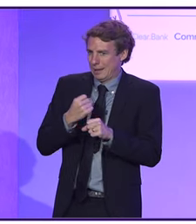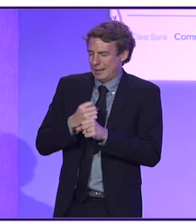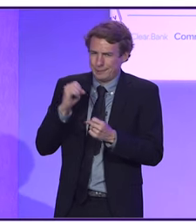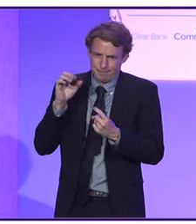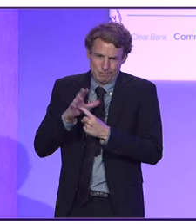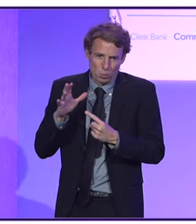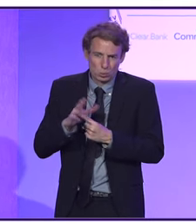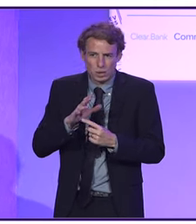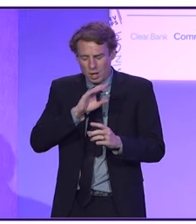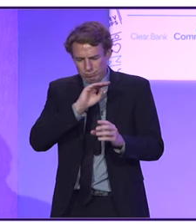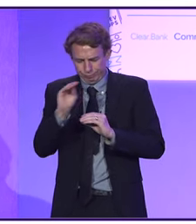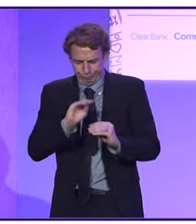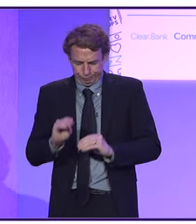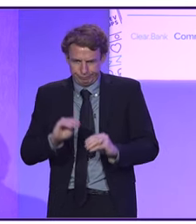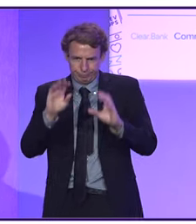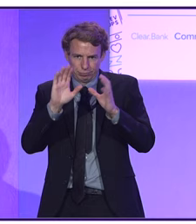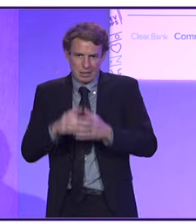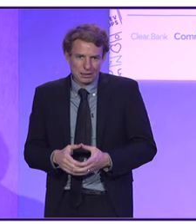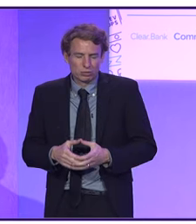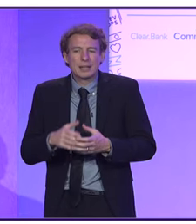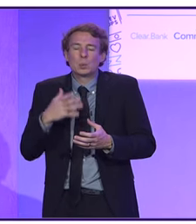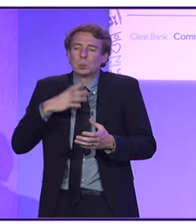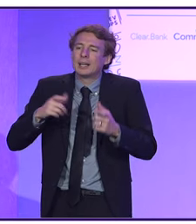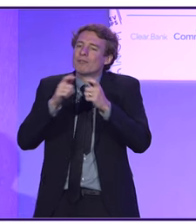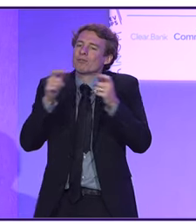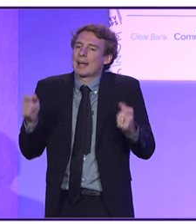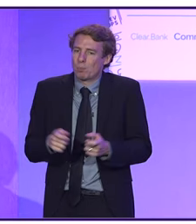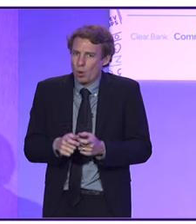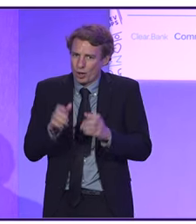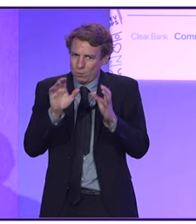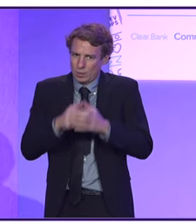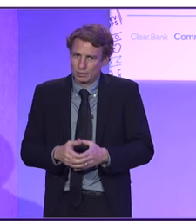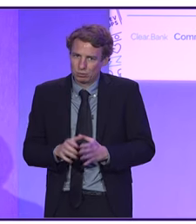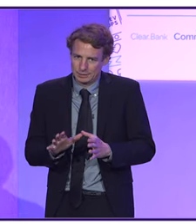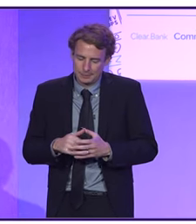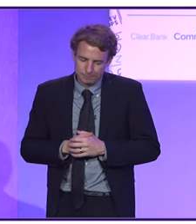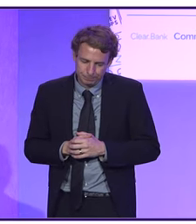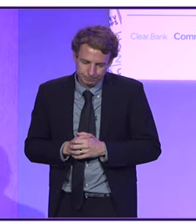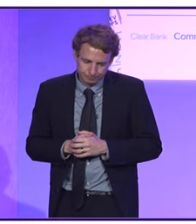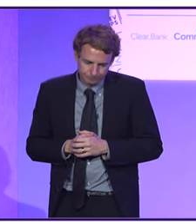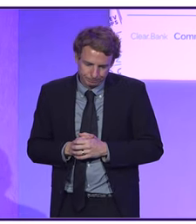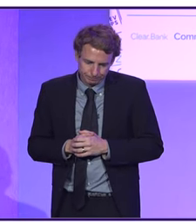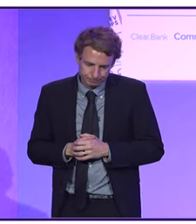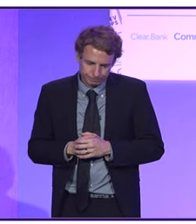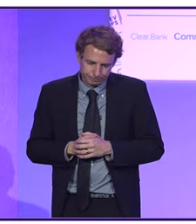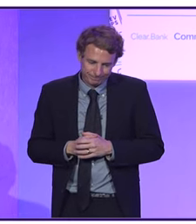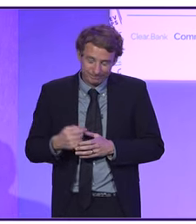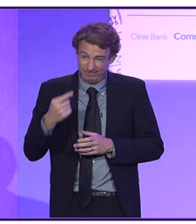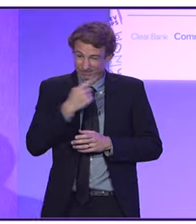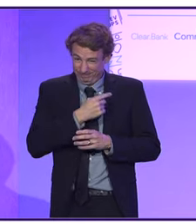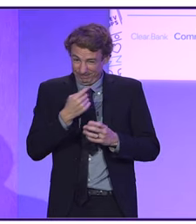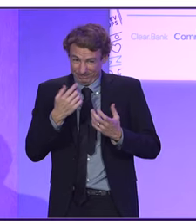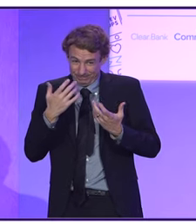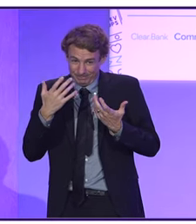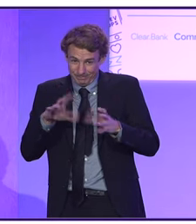some kind of categorization framework, really, really important. This pattern, I have implemented this pattern in probably, I